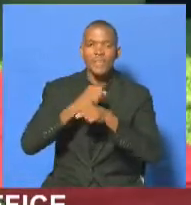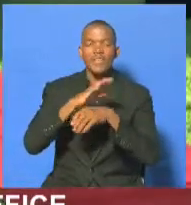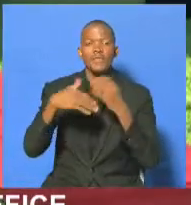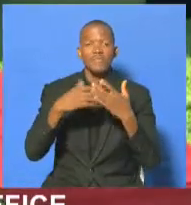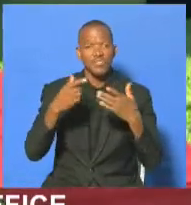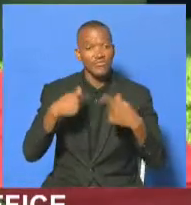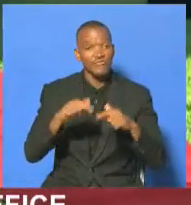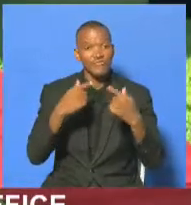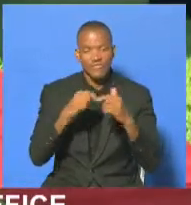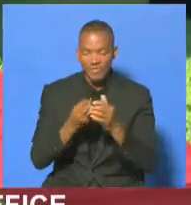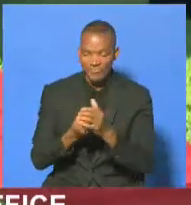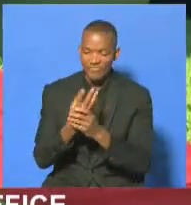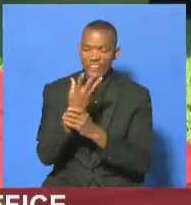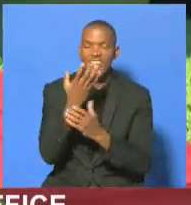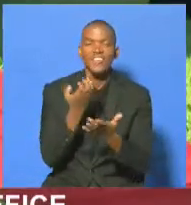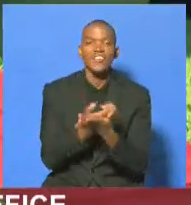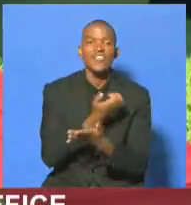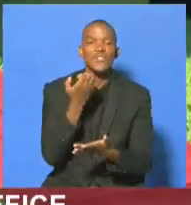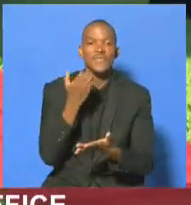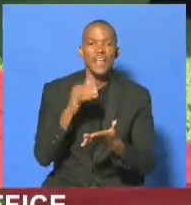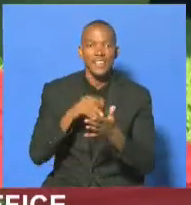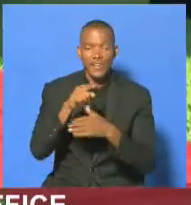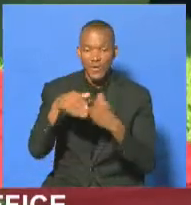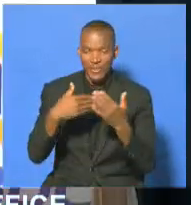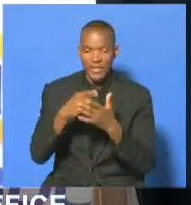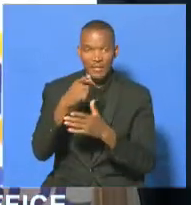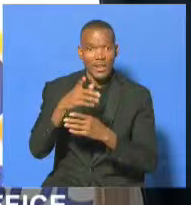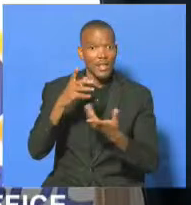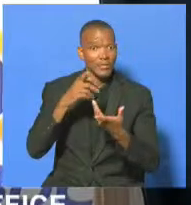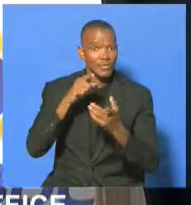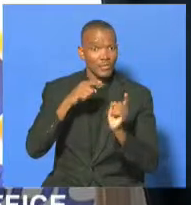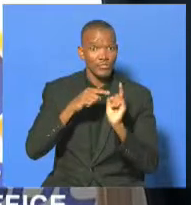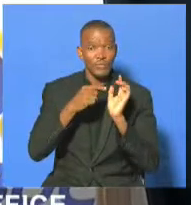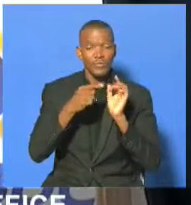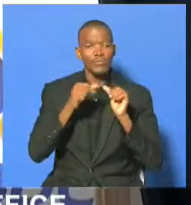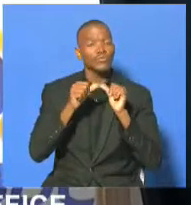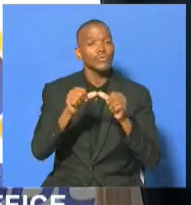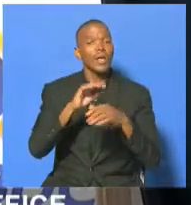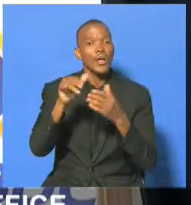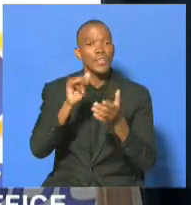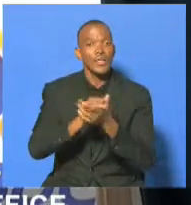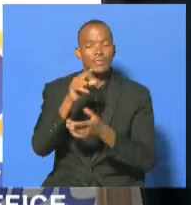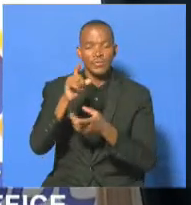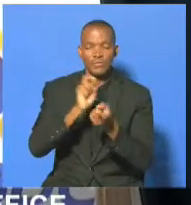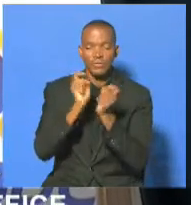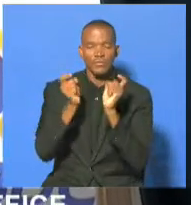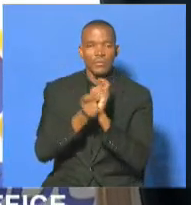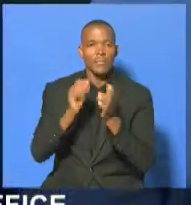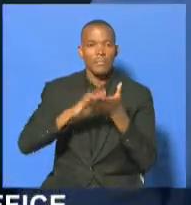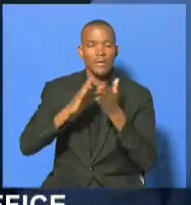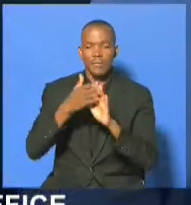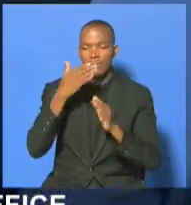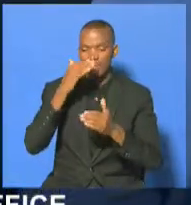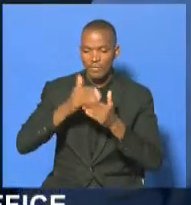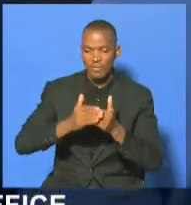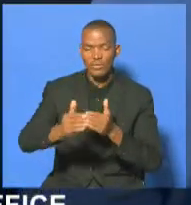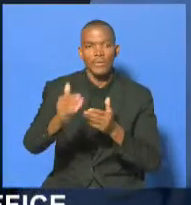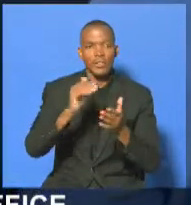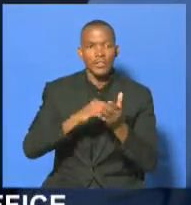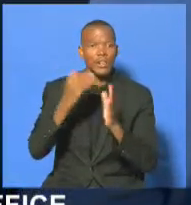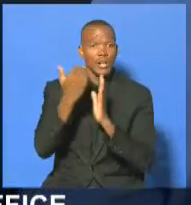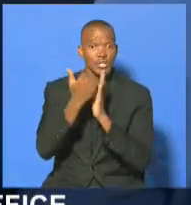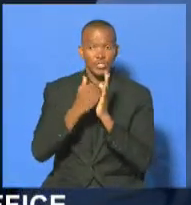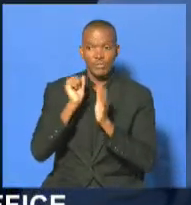to grow the country's economy. Hence, getting the campaign resourced was said to be pivotal to move forward its